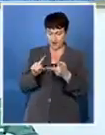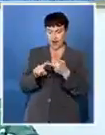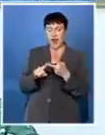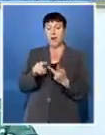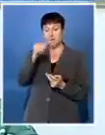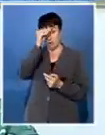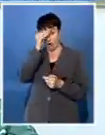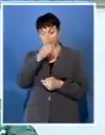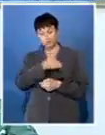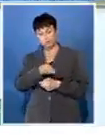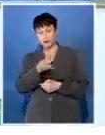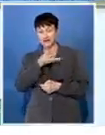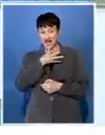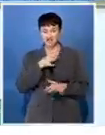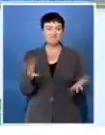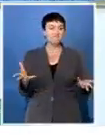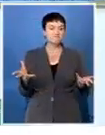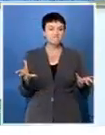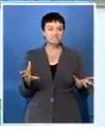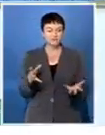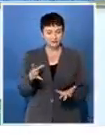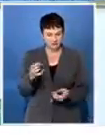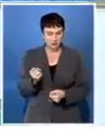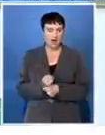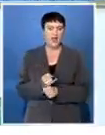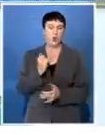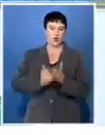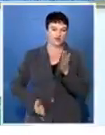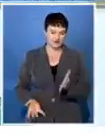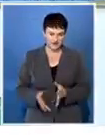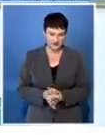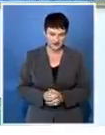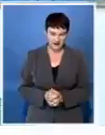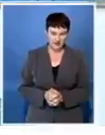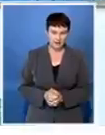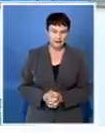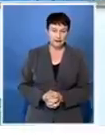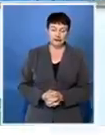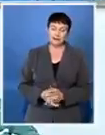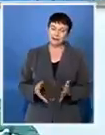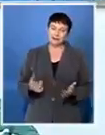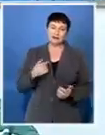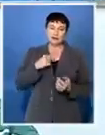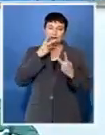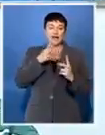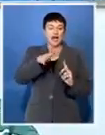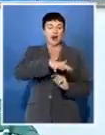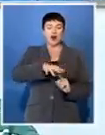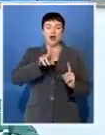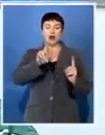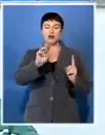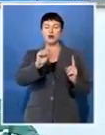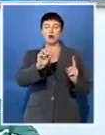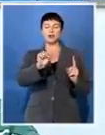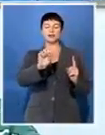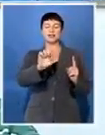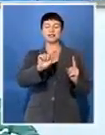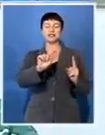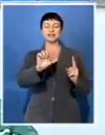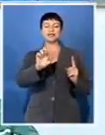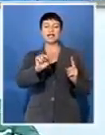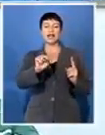Here, what we are seeing at the moment, to me, is worrying also. We've seen this in Rosettenville, where the people have